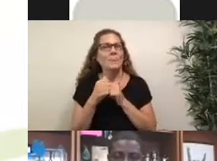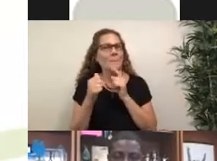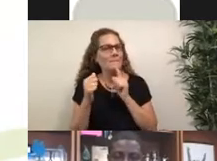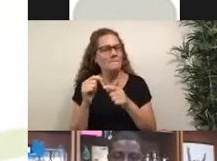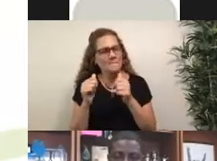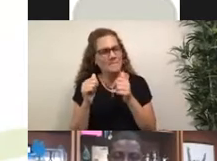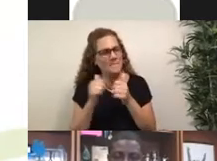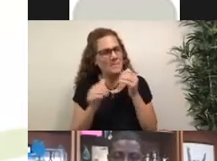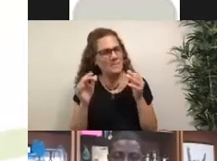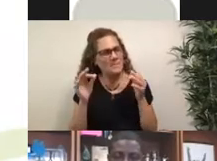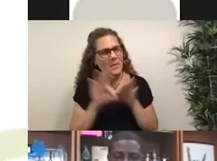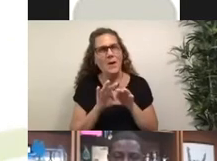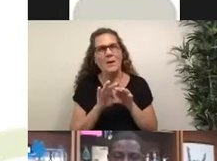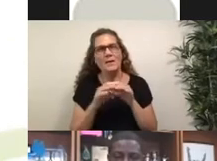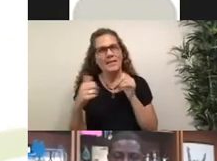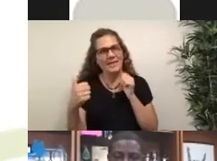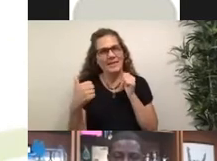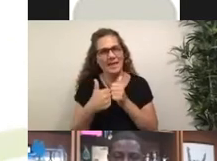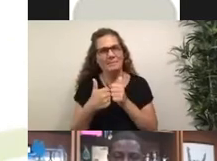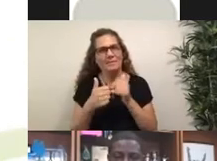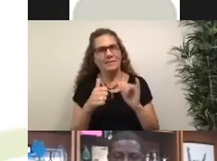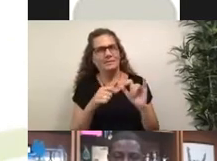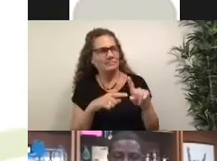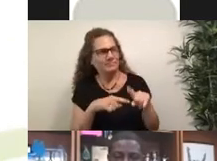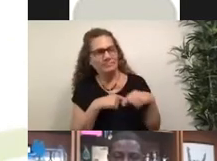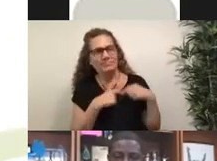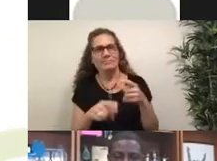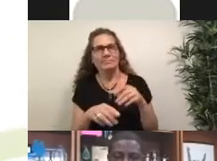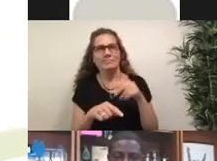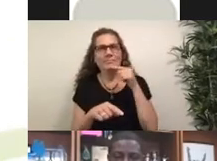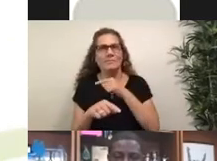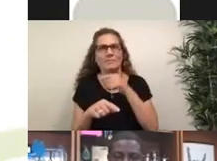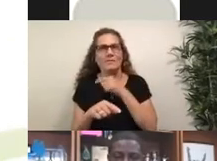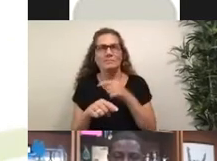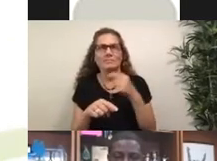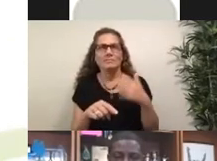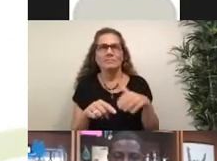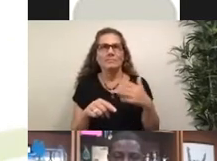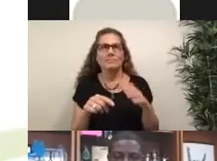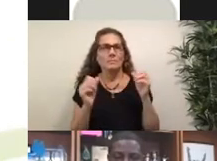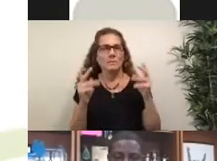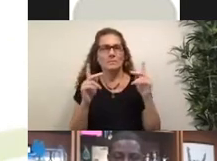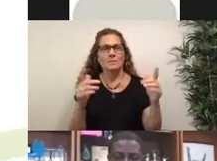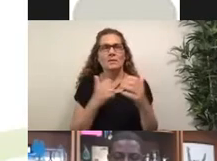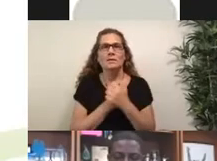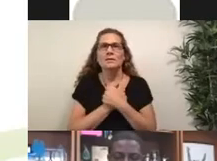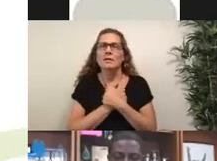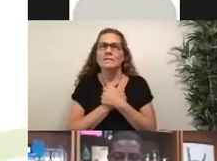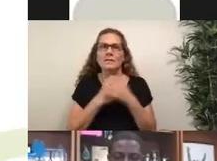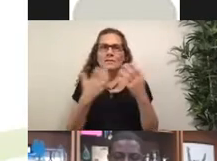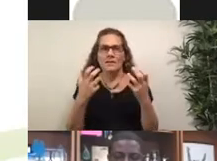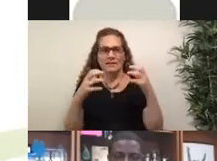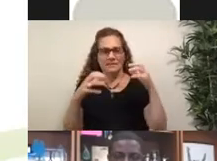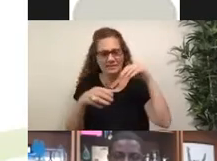Milwaukee. I can think of just how many people would love to be inside the Pfizer Forum for this exciting night. By